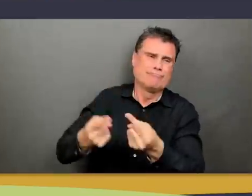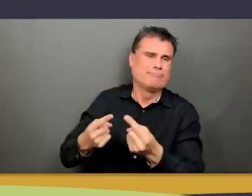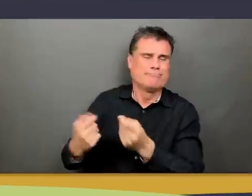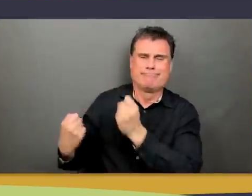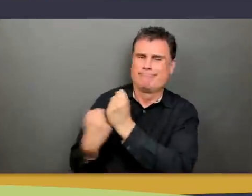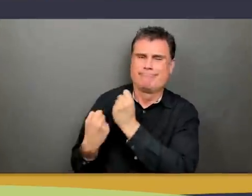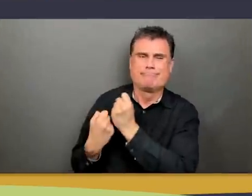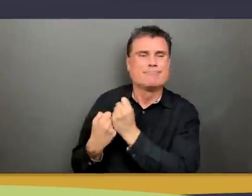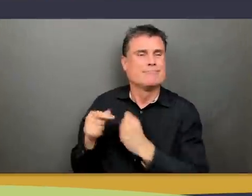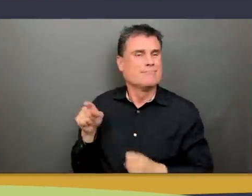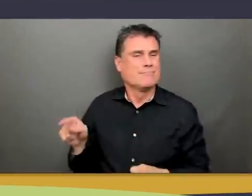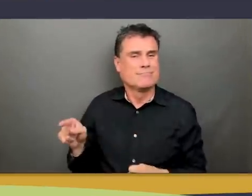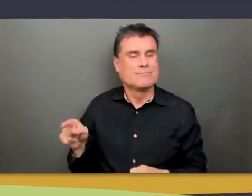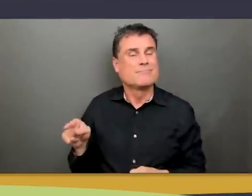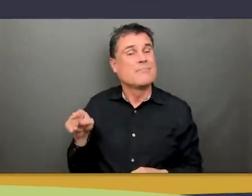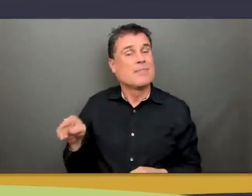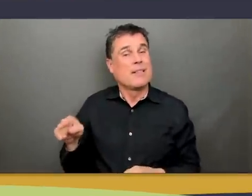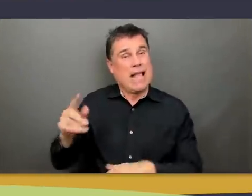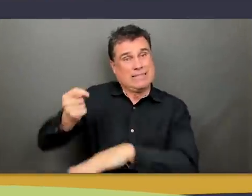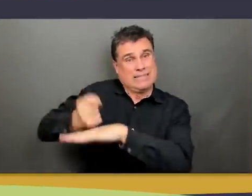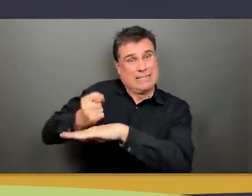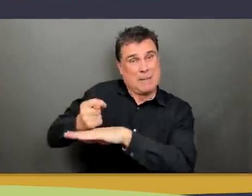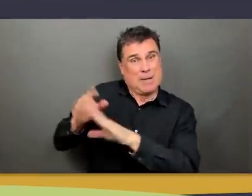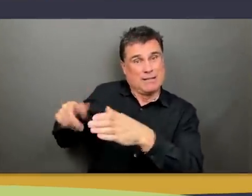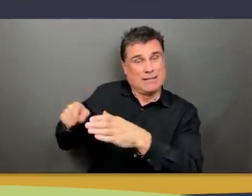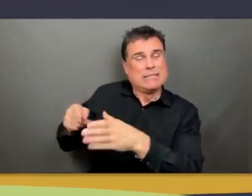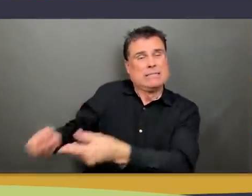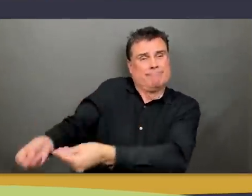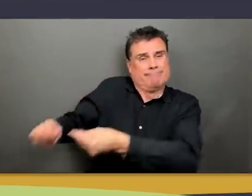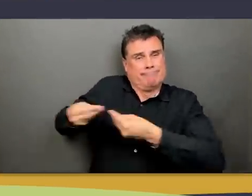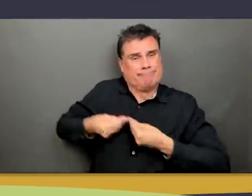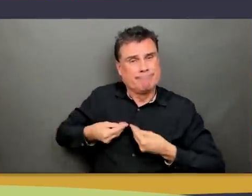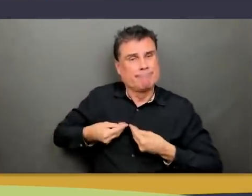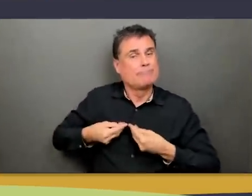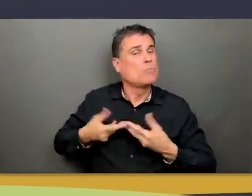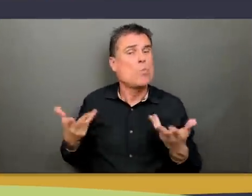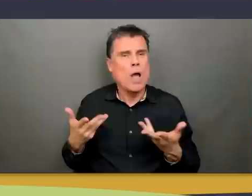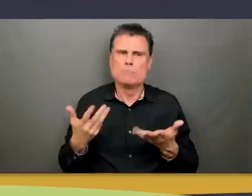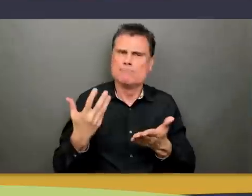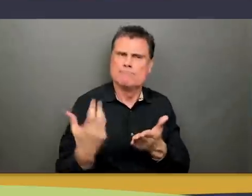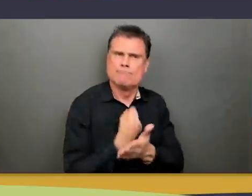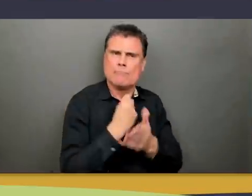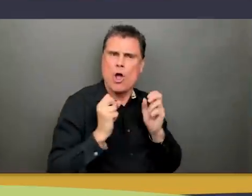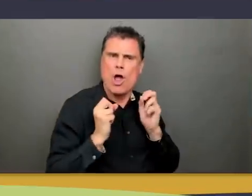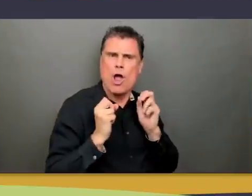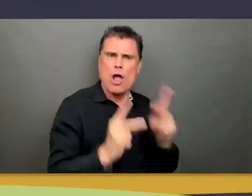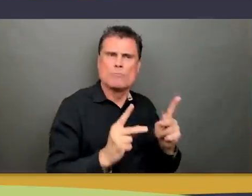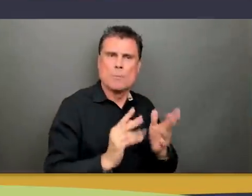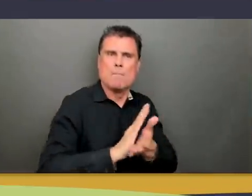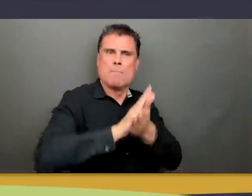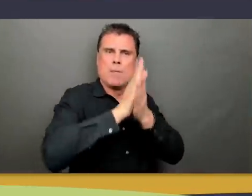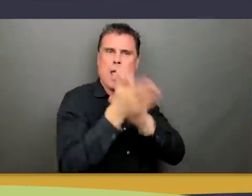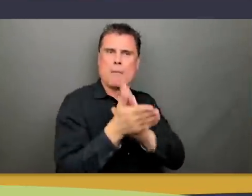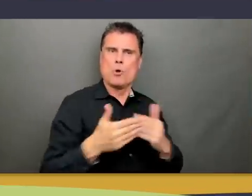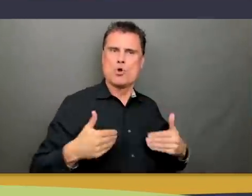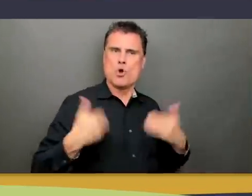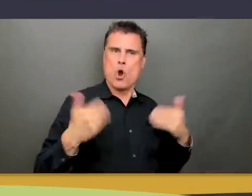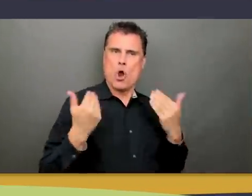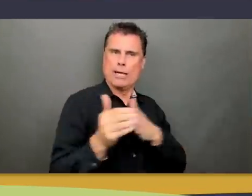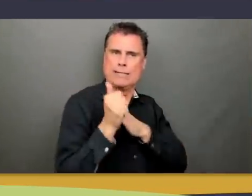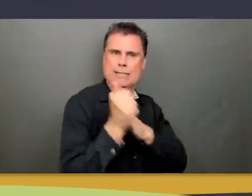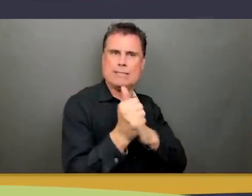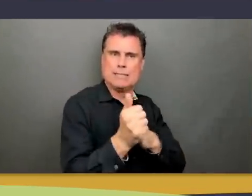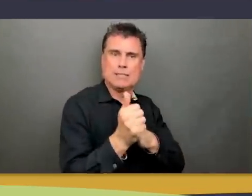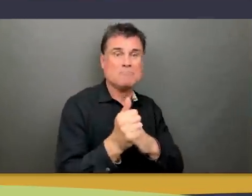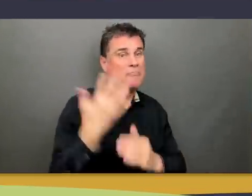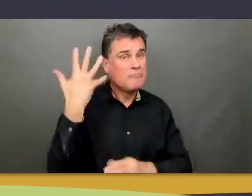provides me with the platform to be the youth leader in the past 5 years and helped me and my peers to